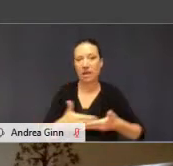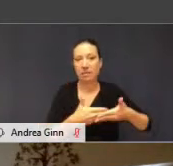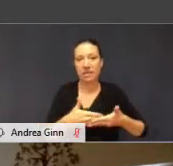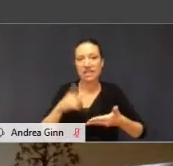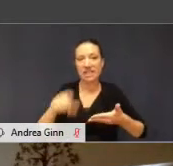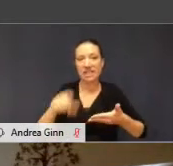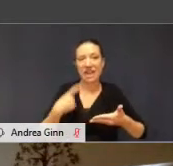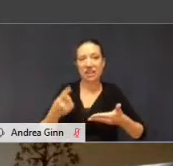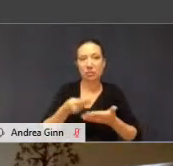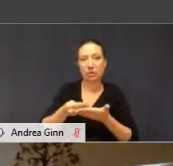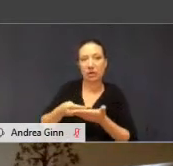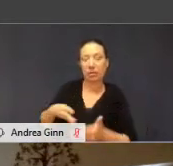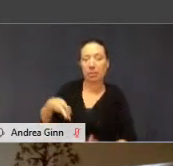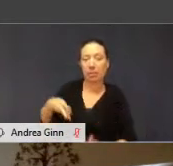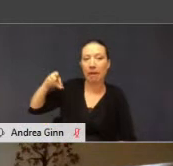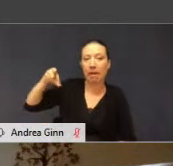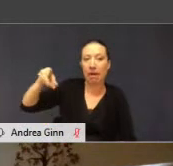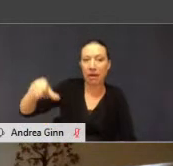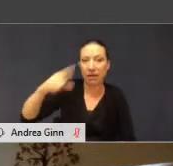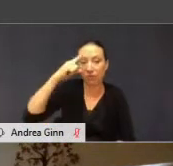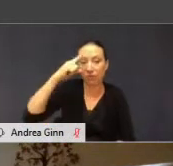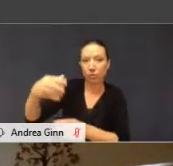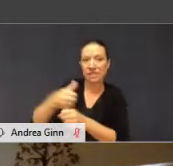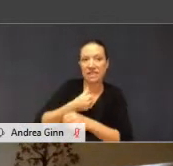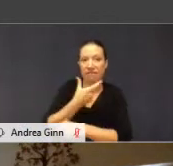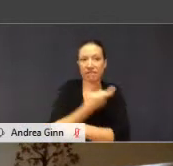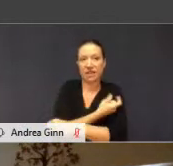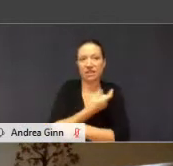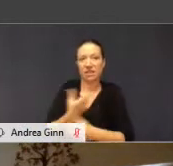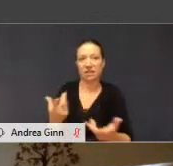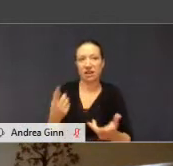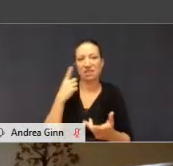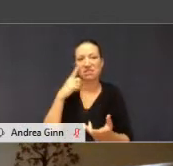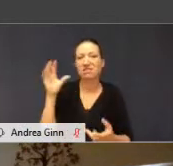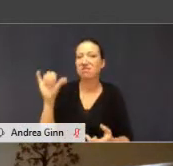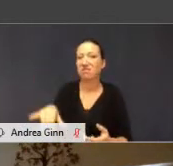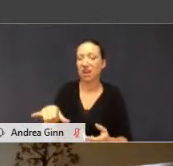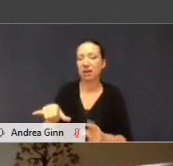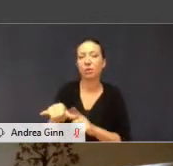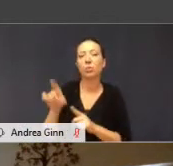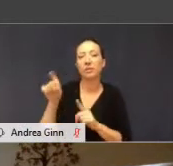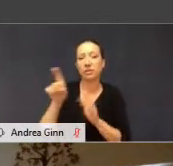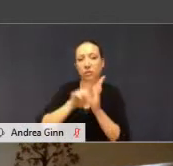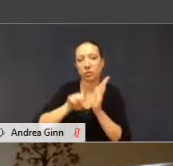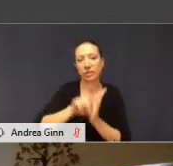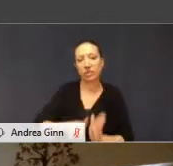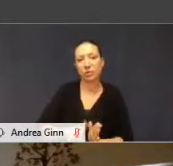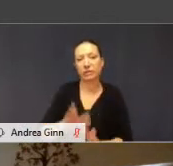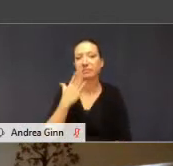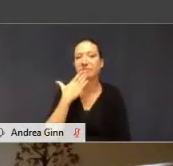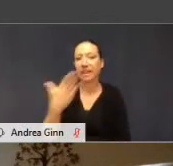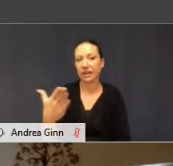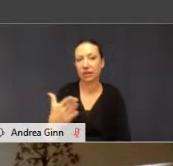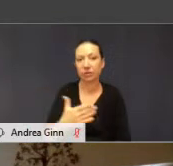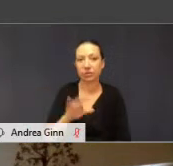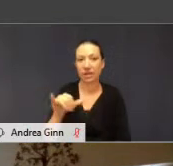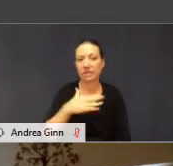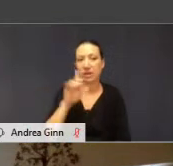get vaccine. And I think this is really something that ought to be looked in. Thank you. That's my